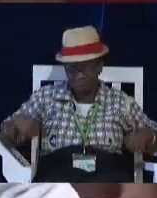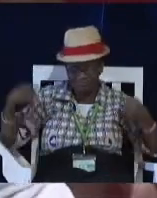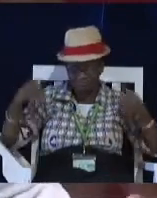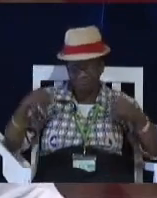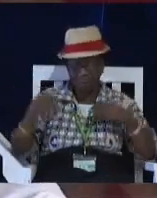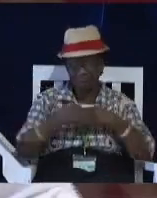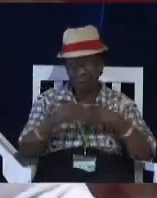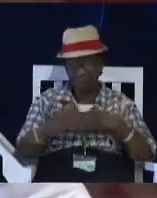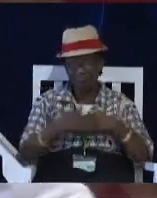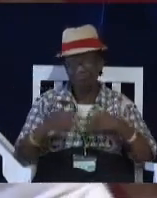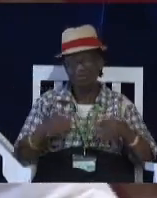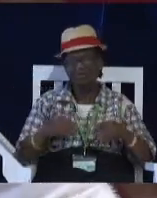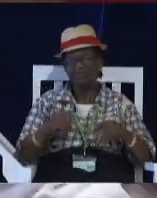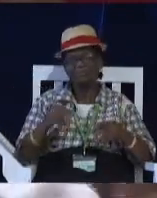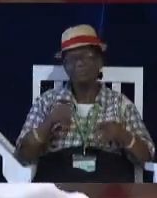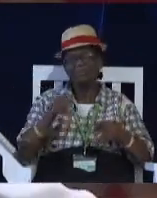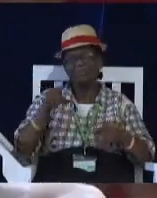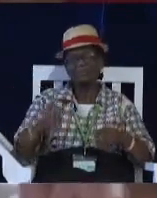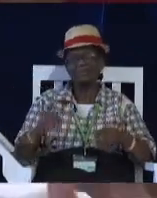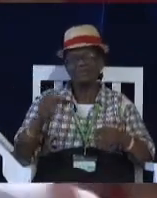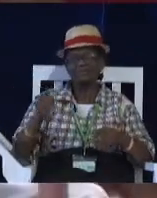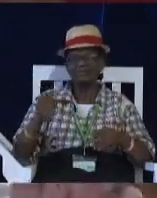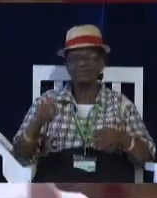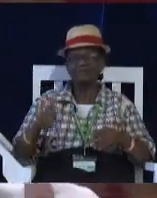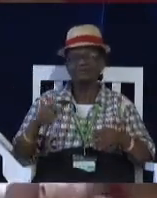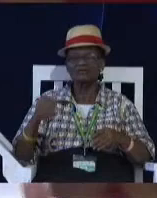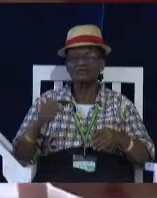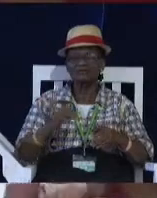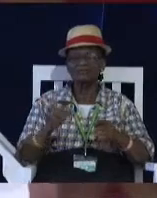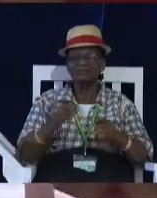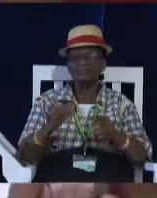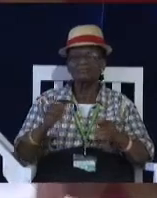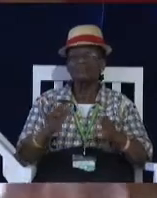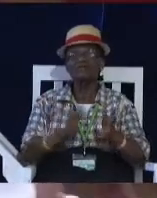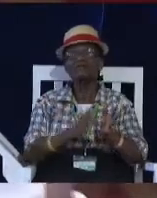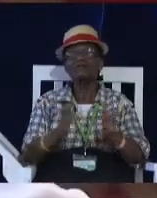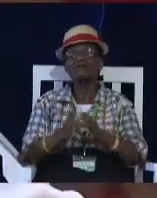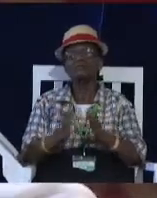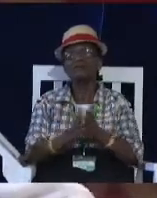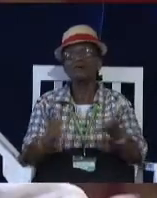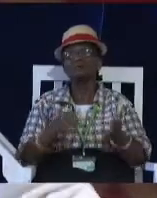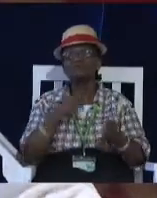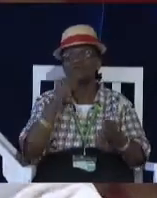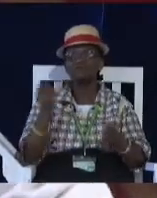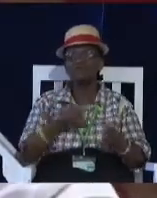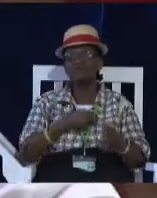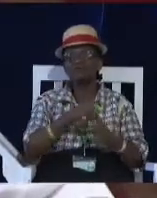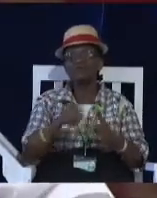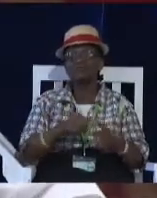The Bible would have told us. He told us when the mother-in-law of Peter had a fever.